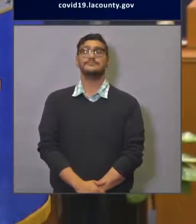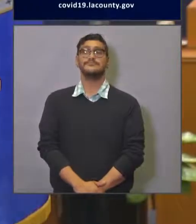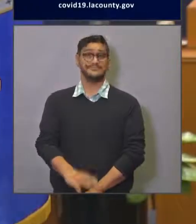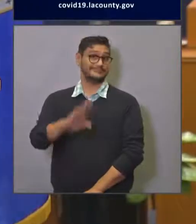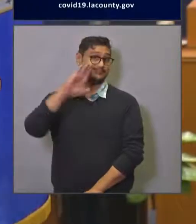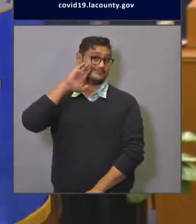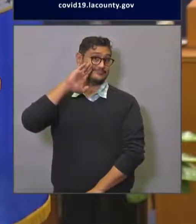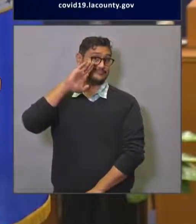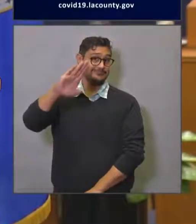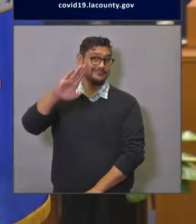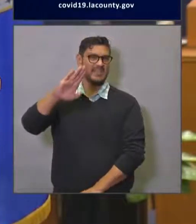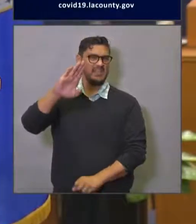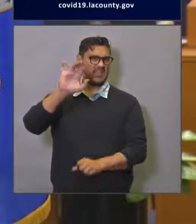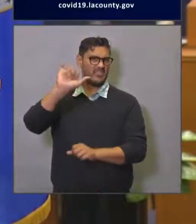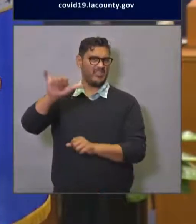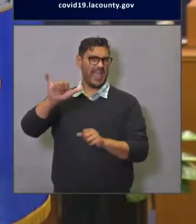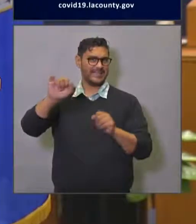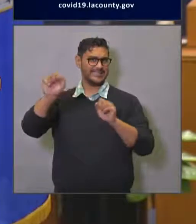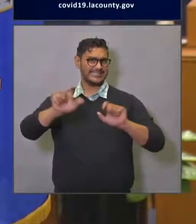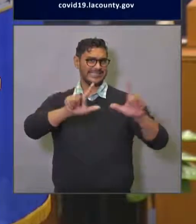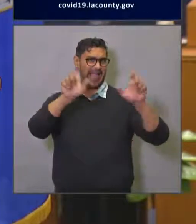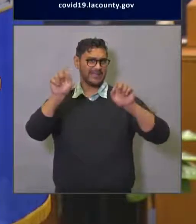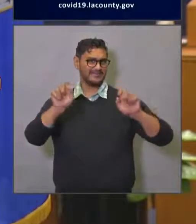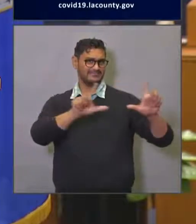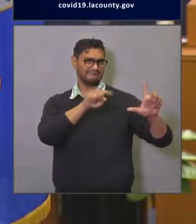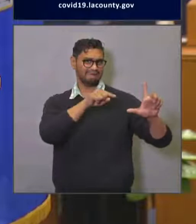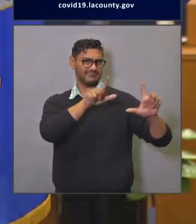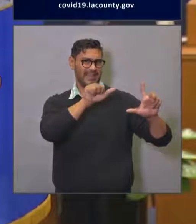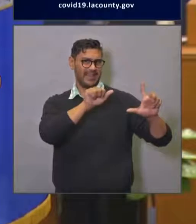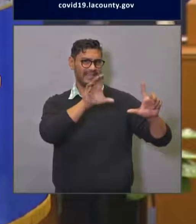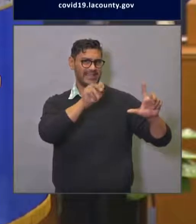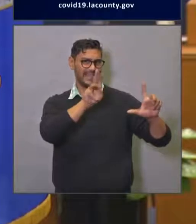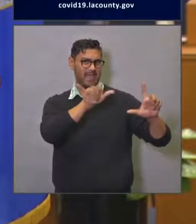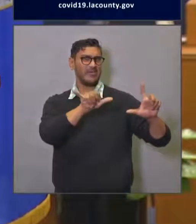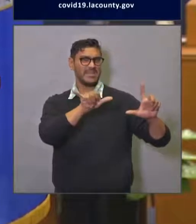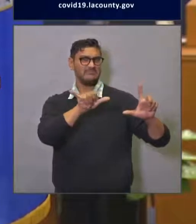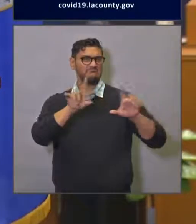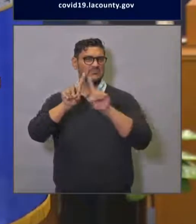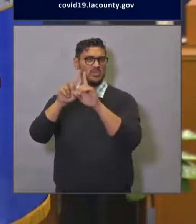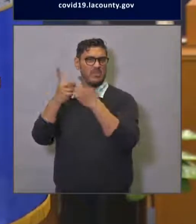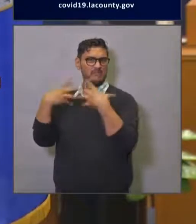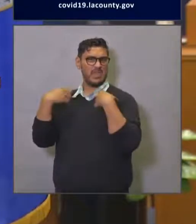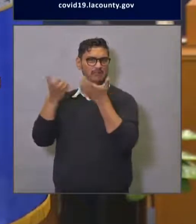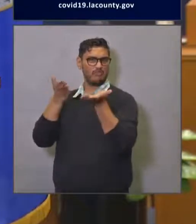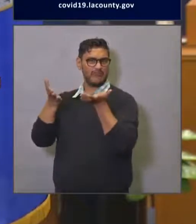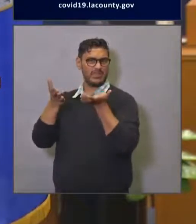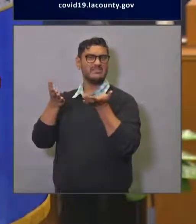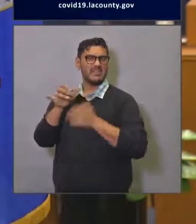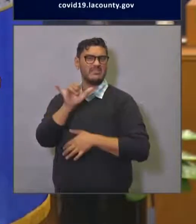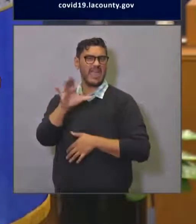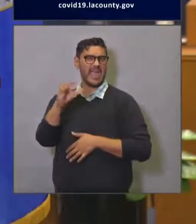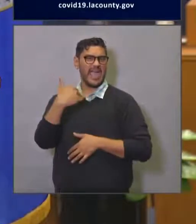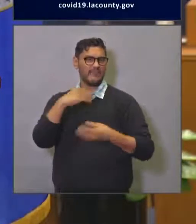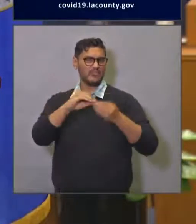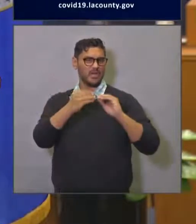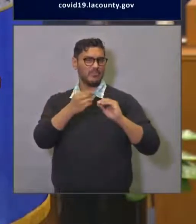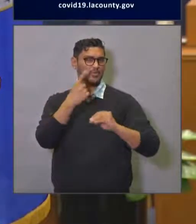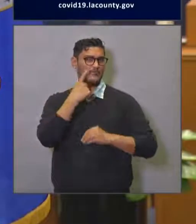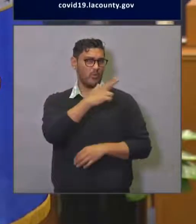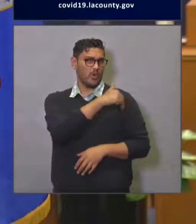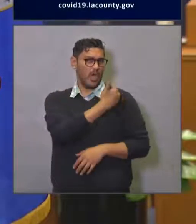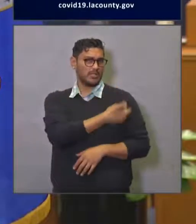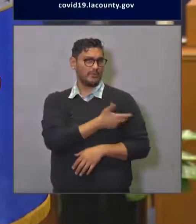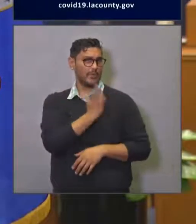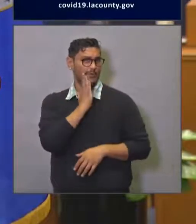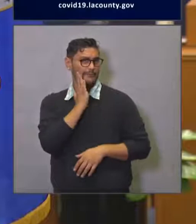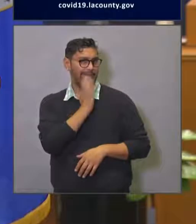Hi, thanks. The slides are posted on the LA County and the Department of Health Services website for the hospital bed demand modeling. And the R, as listed in